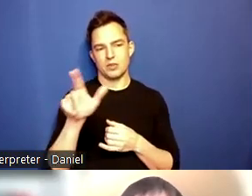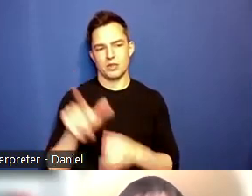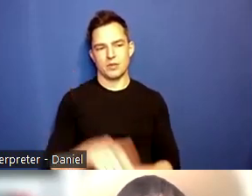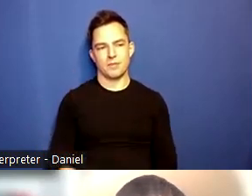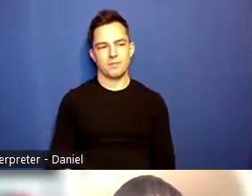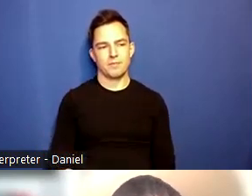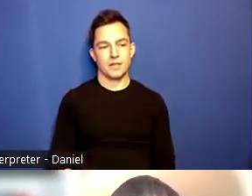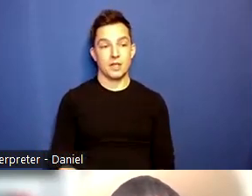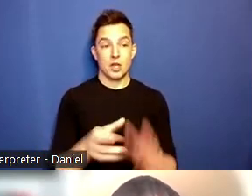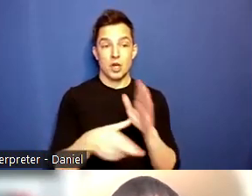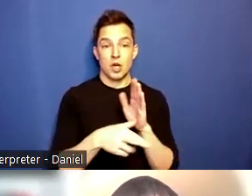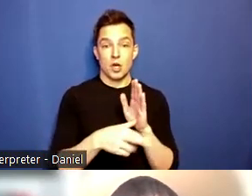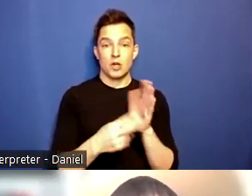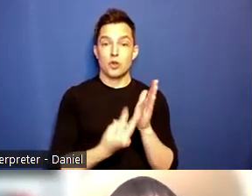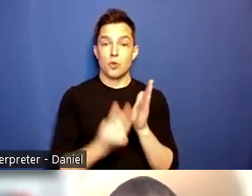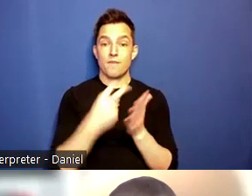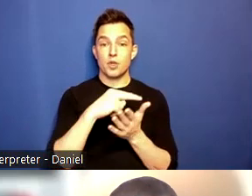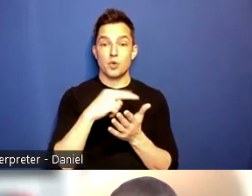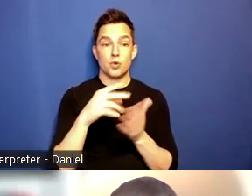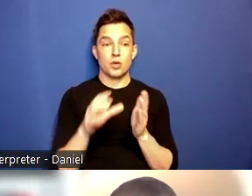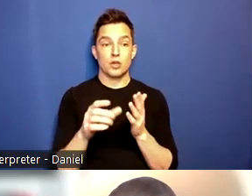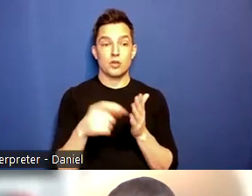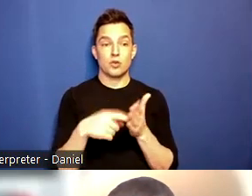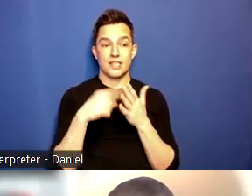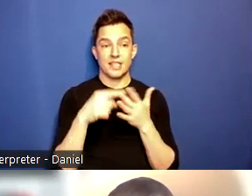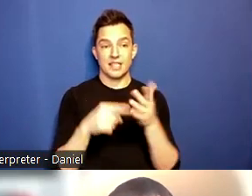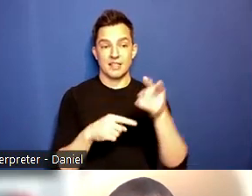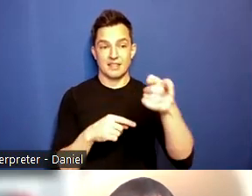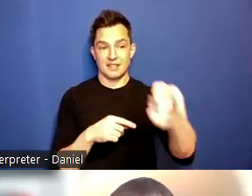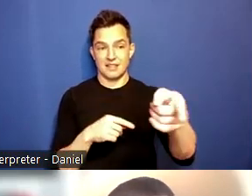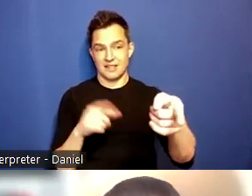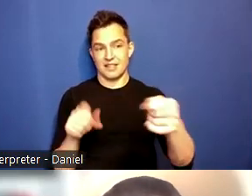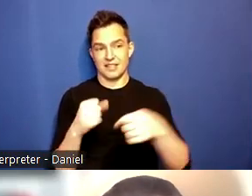The review criteria for SPI are listed here, and they are